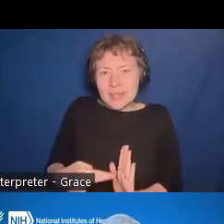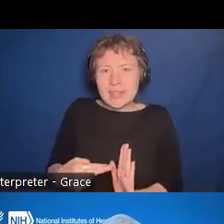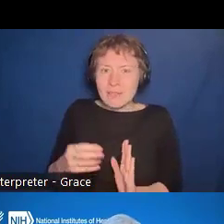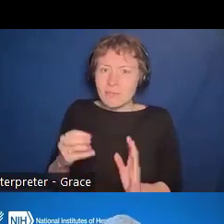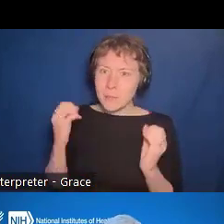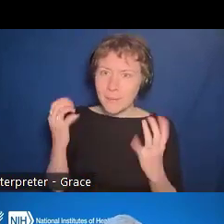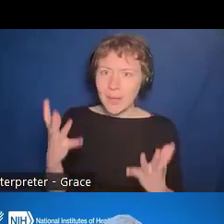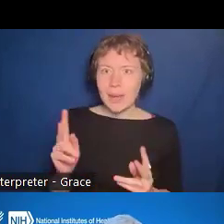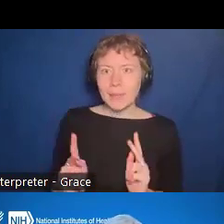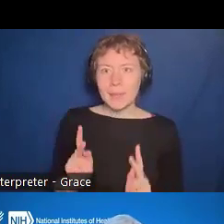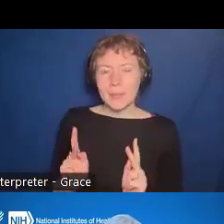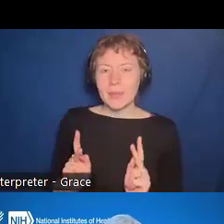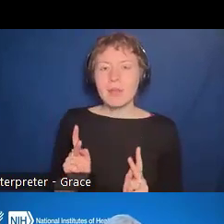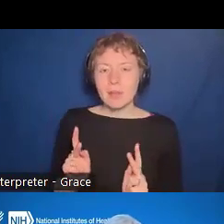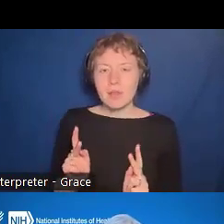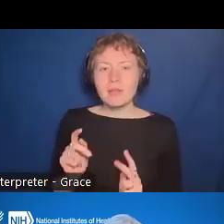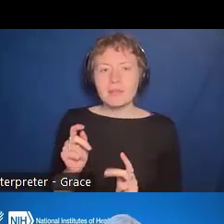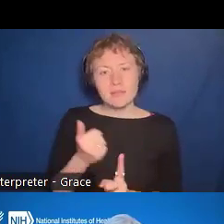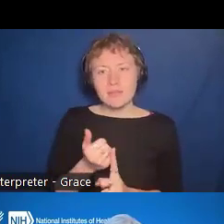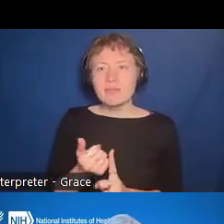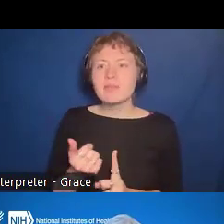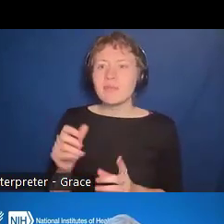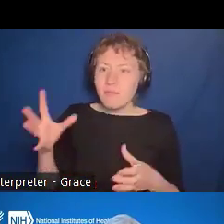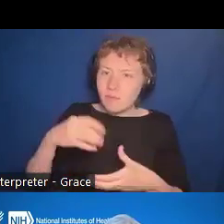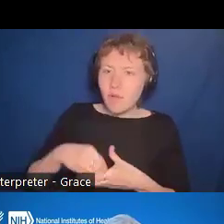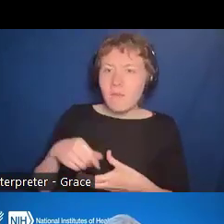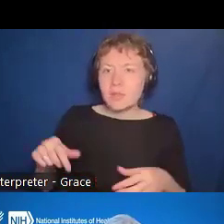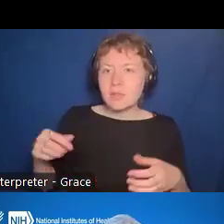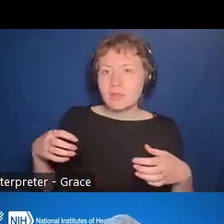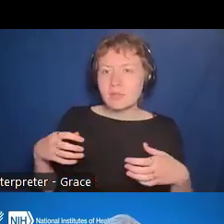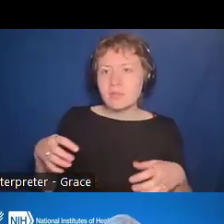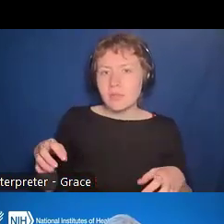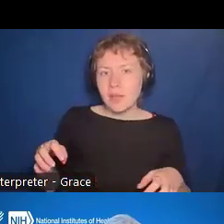people who have been involved in this effort.